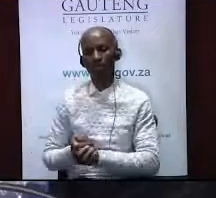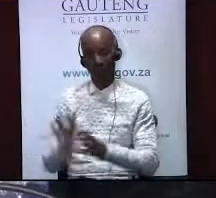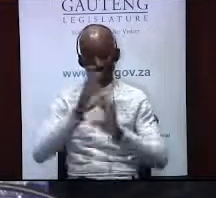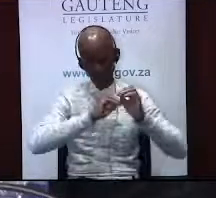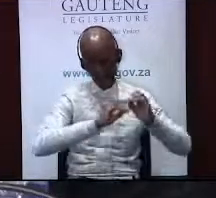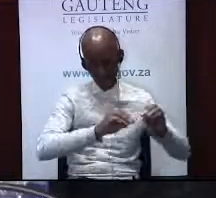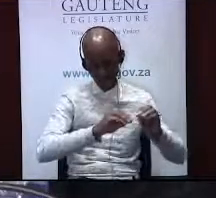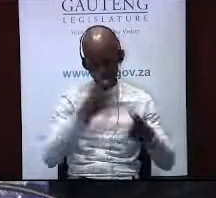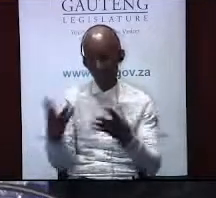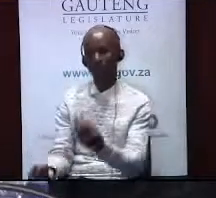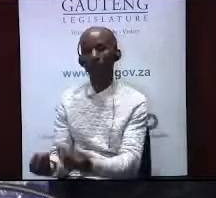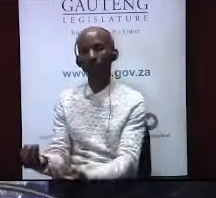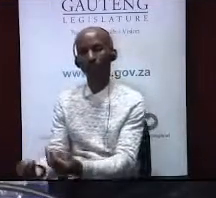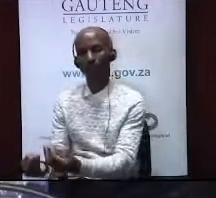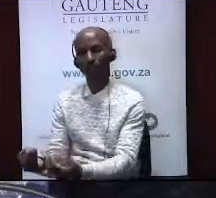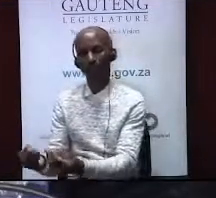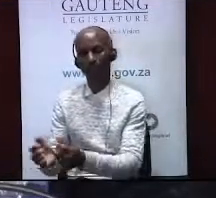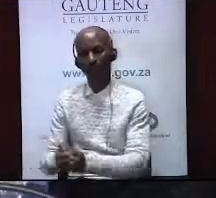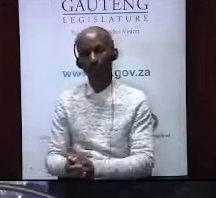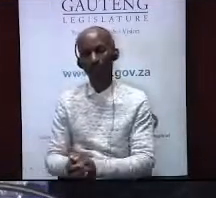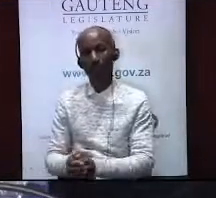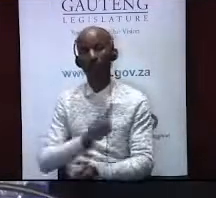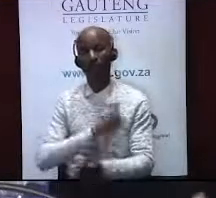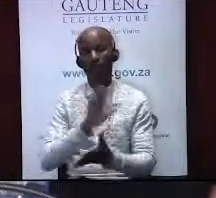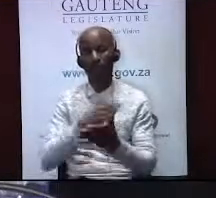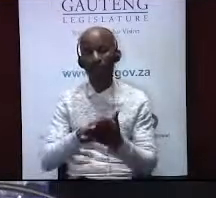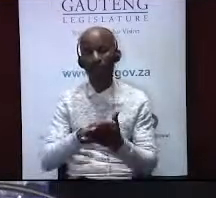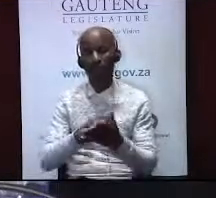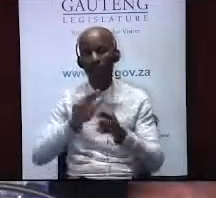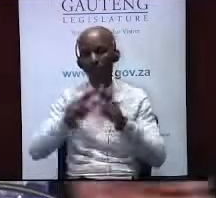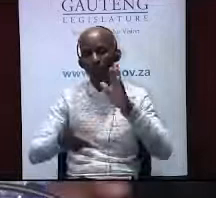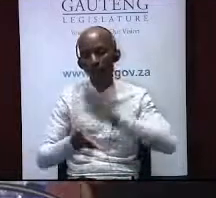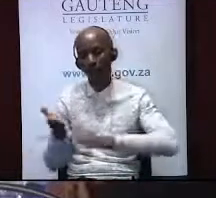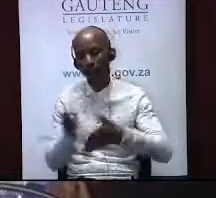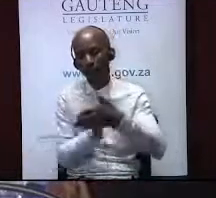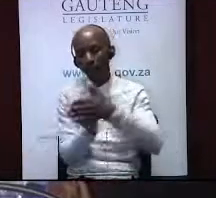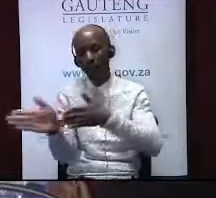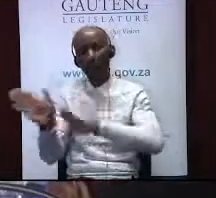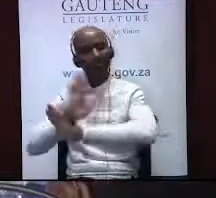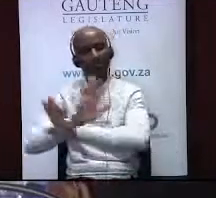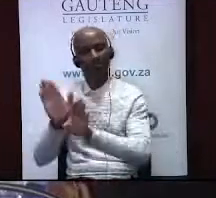Teach your children so that they don't go out of the way.